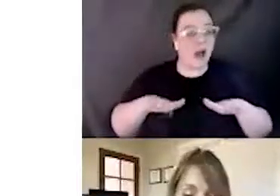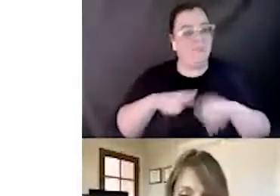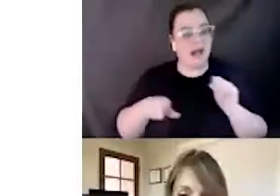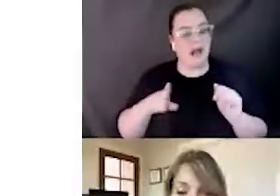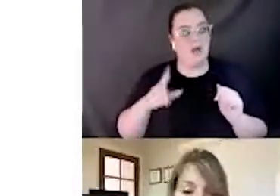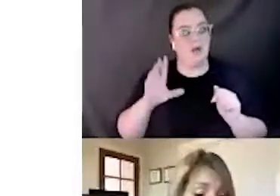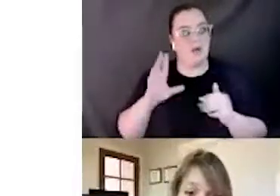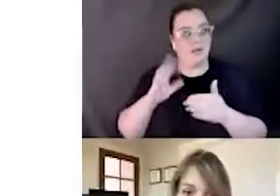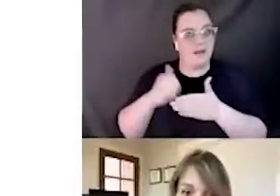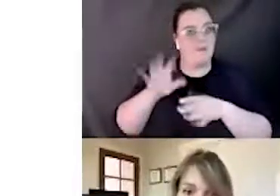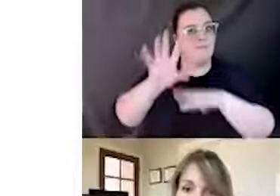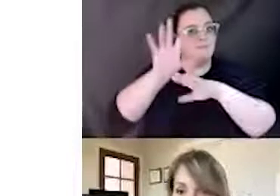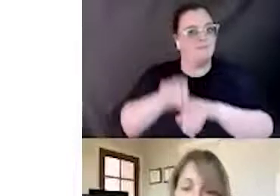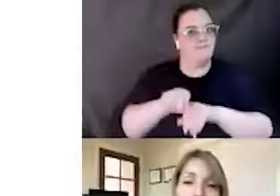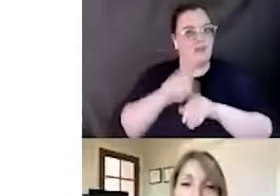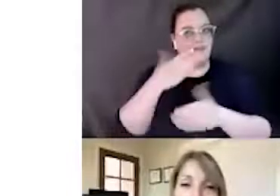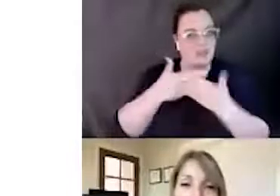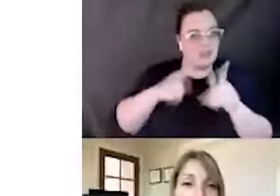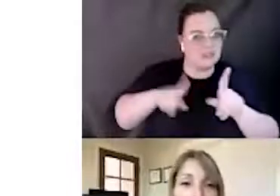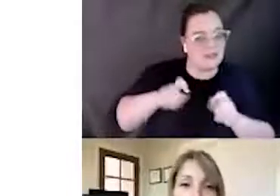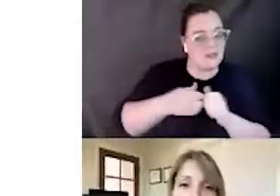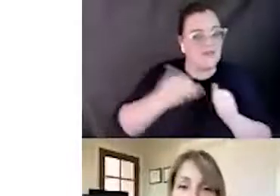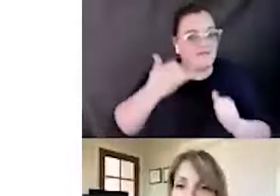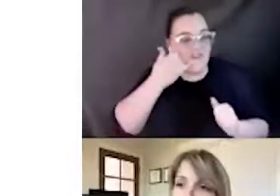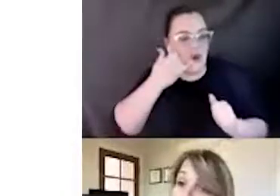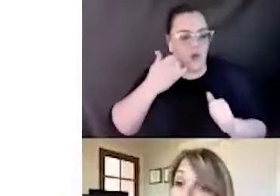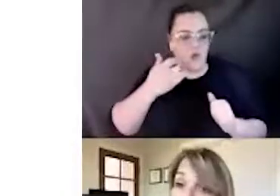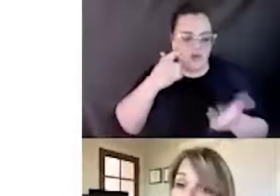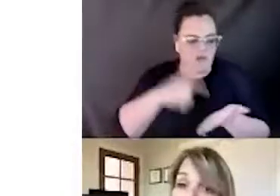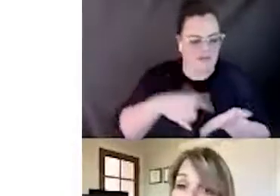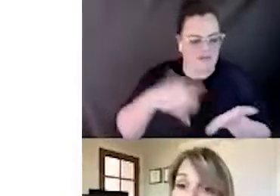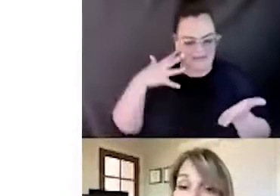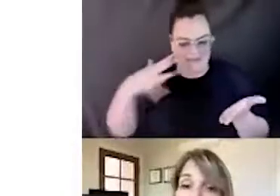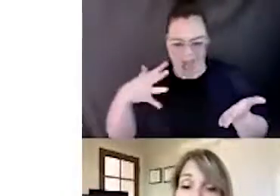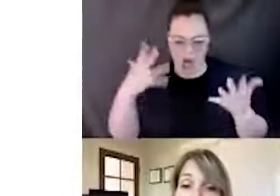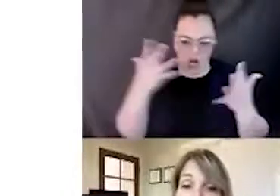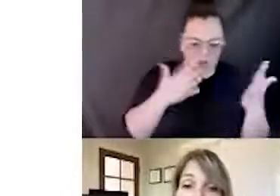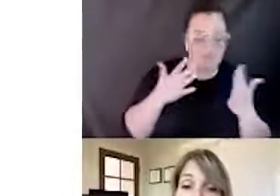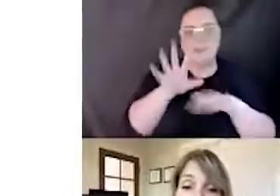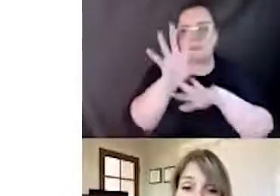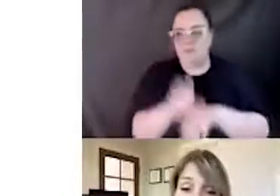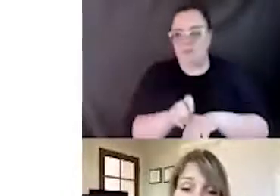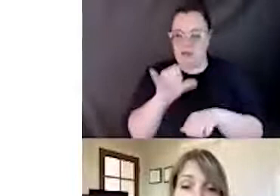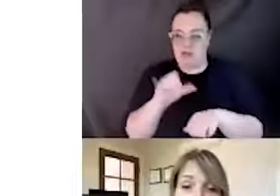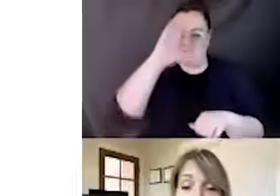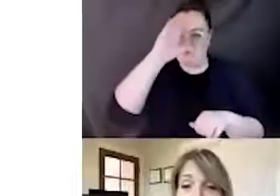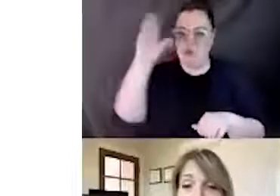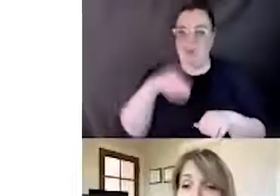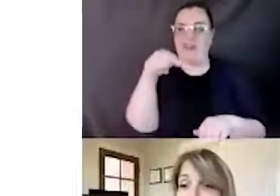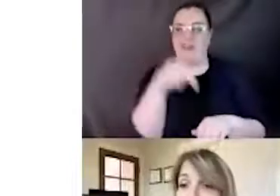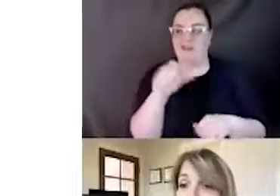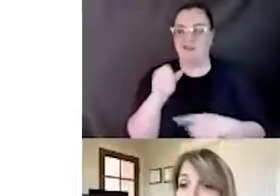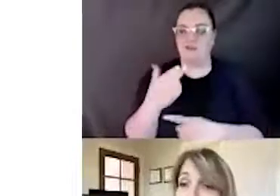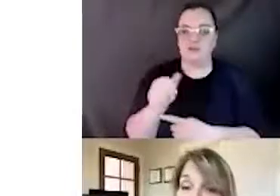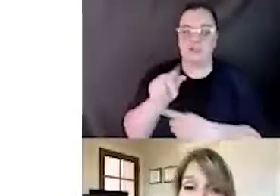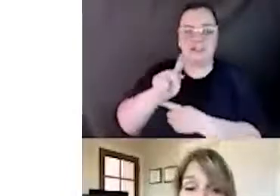to the system, what that sound is, what their phone's doing, and to realize that this is the system that they have. And you know, they can get alerts